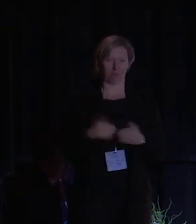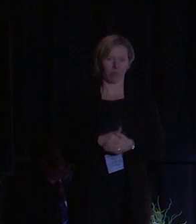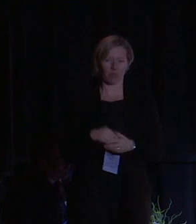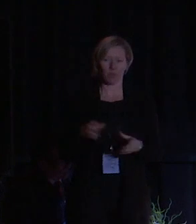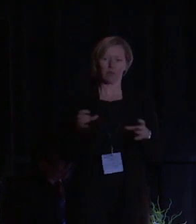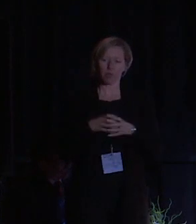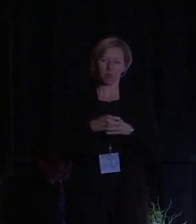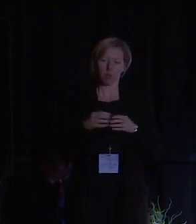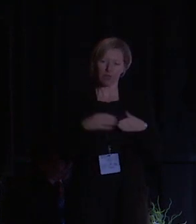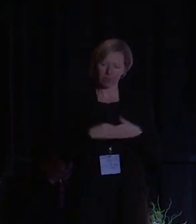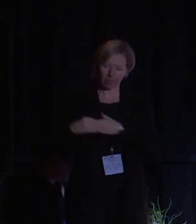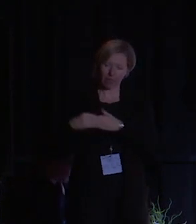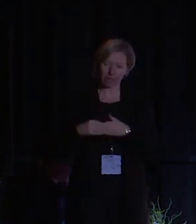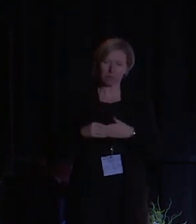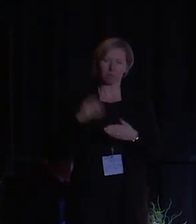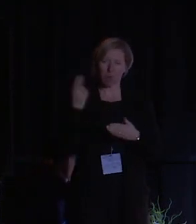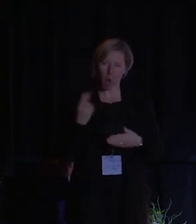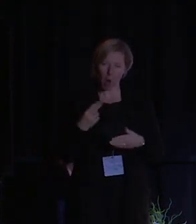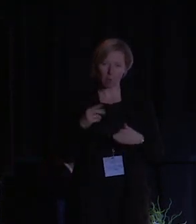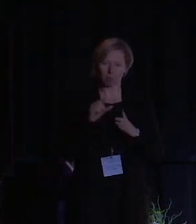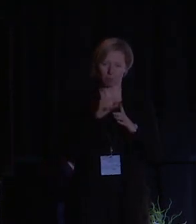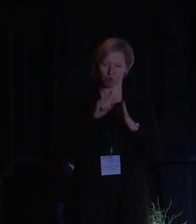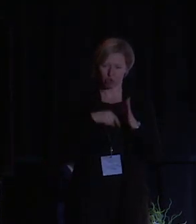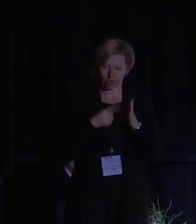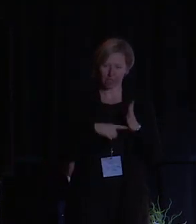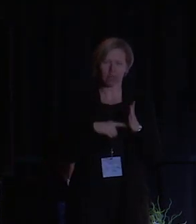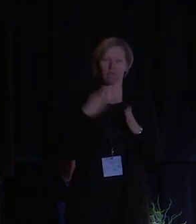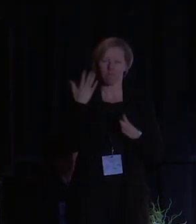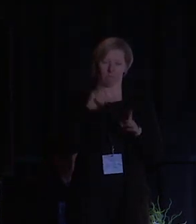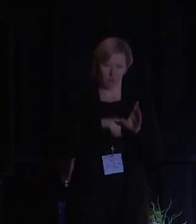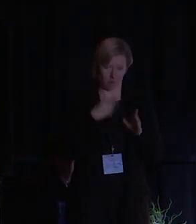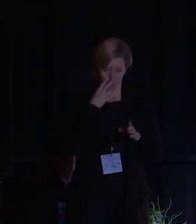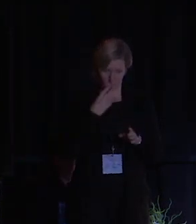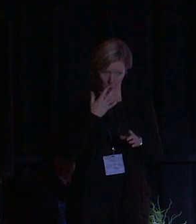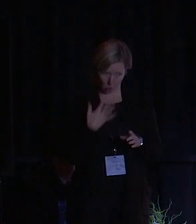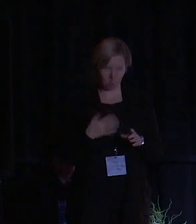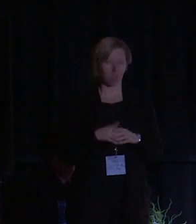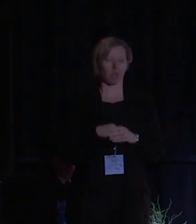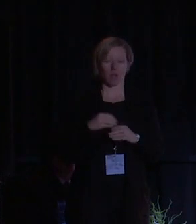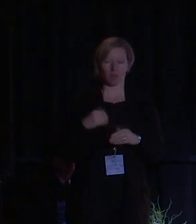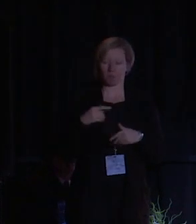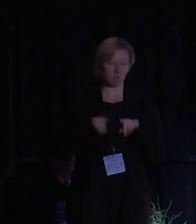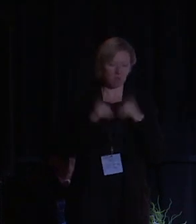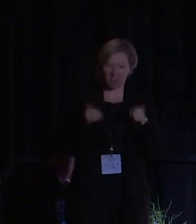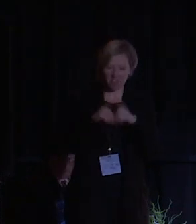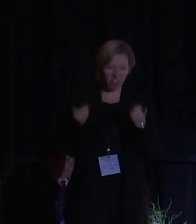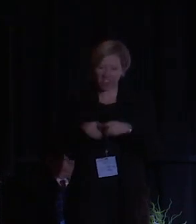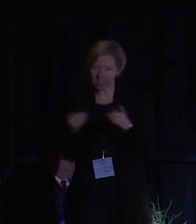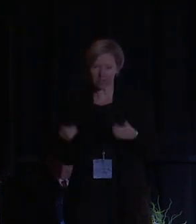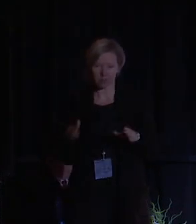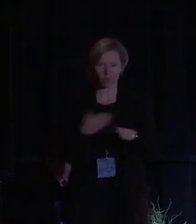We're a community-led arts project. We're nearly 5 years old. We've done all kinds of different things over that time, working with the